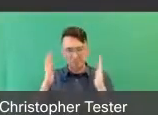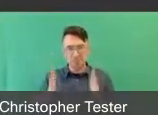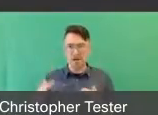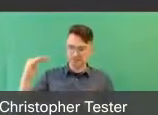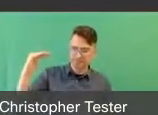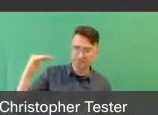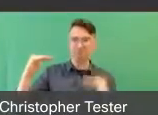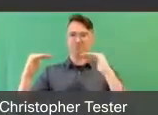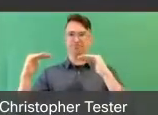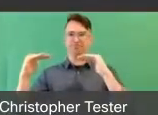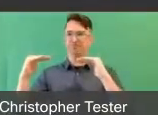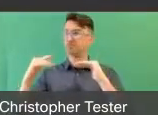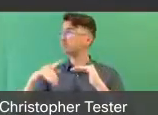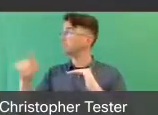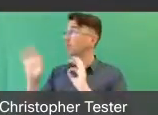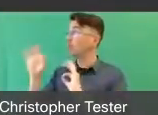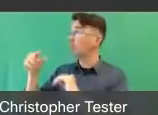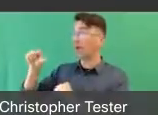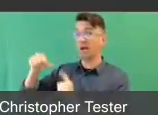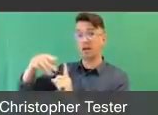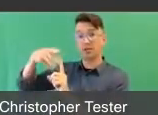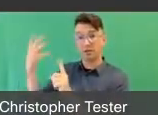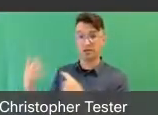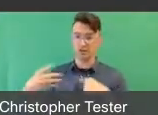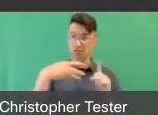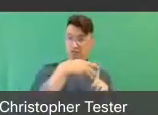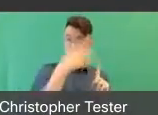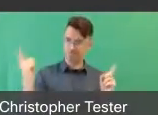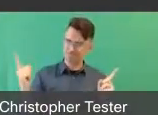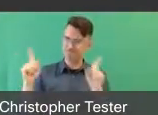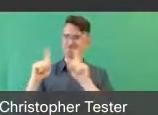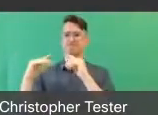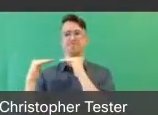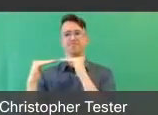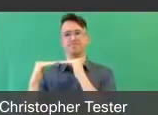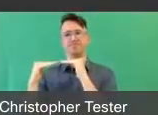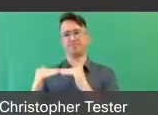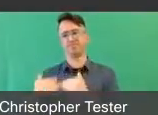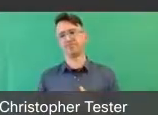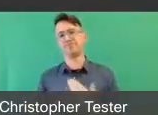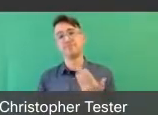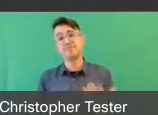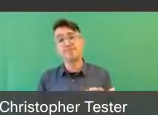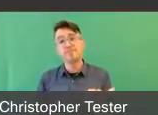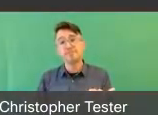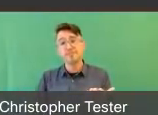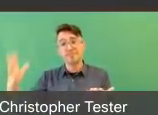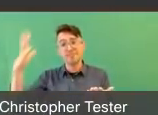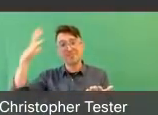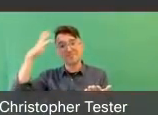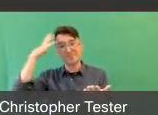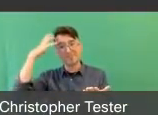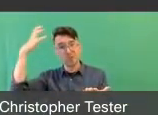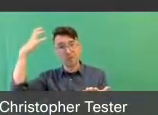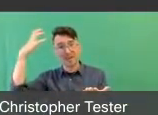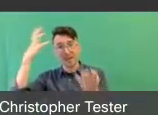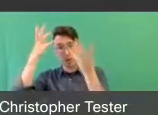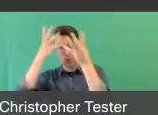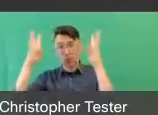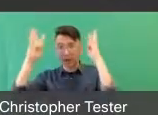acknowledgement. However, only with collective work by all sectors, by civil society, by governments, by United